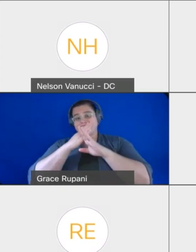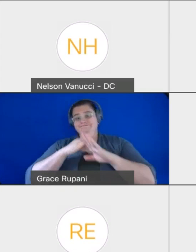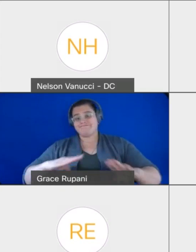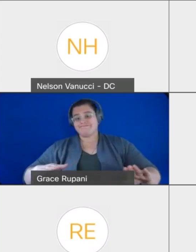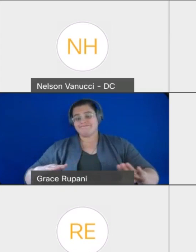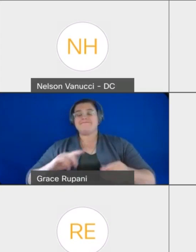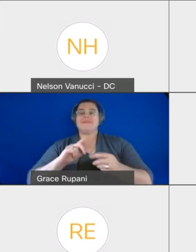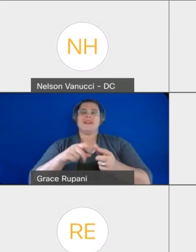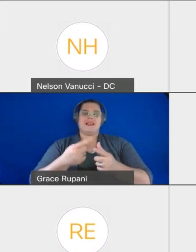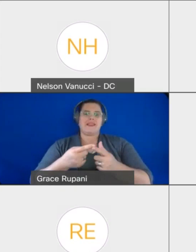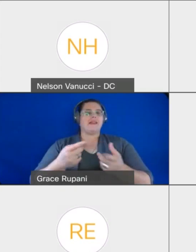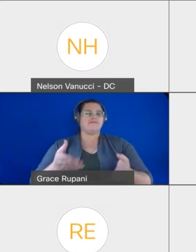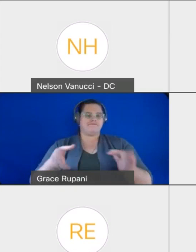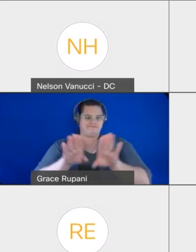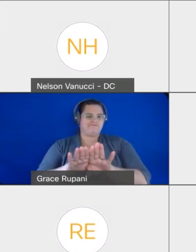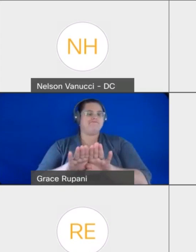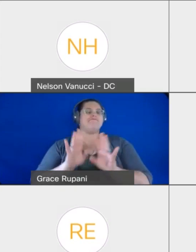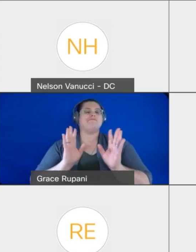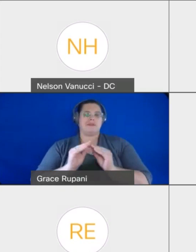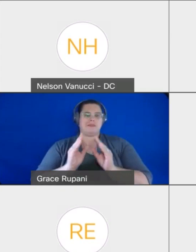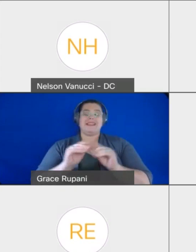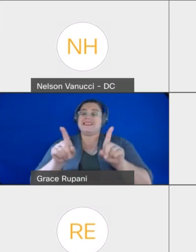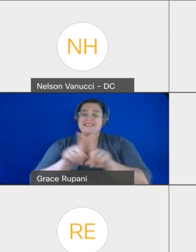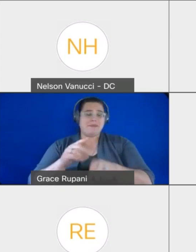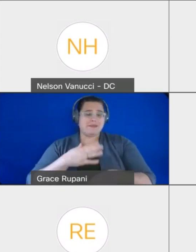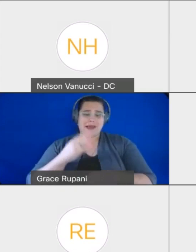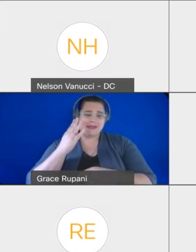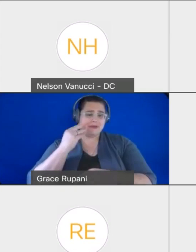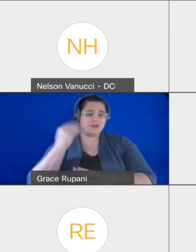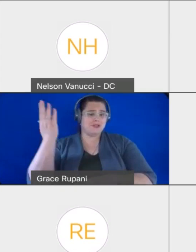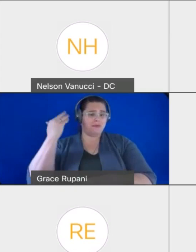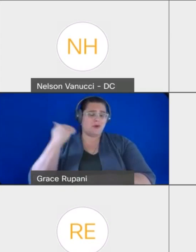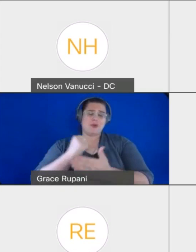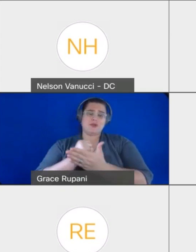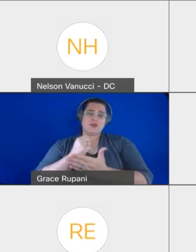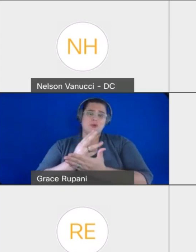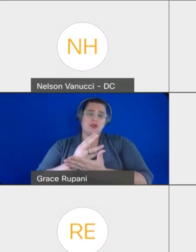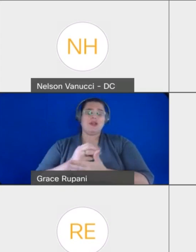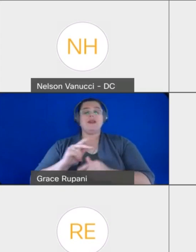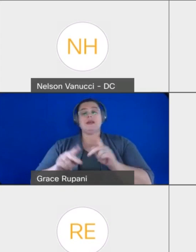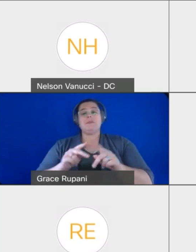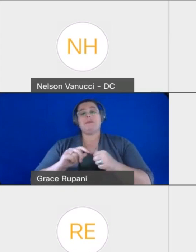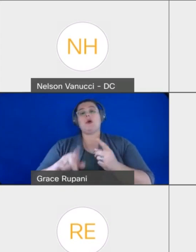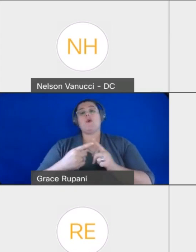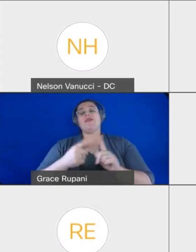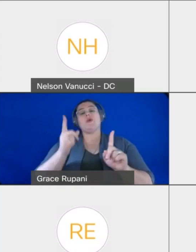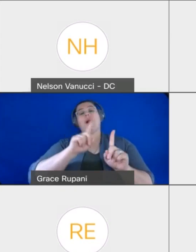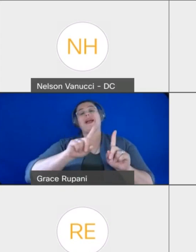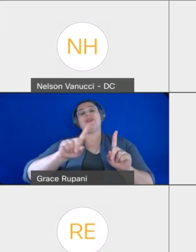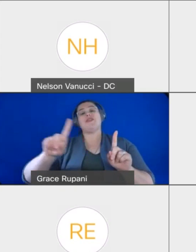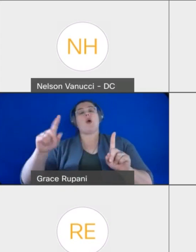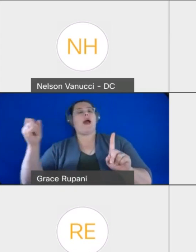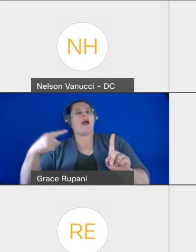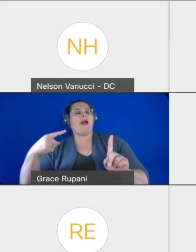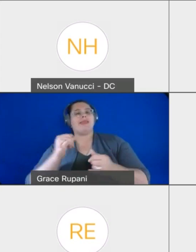kind of like in my experience as a social worker, it's those important things that people ask you as they walk out the door that are often the